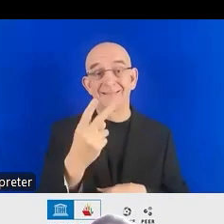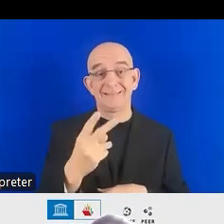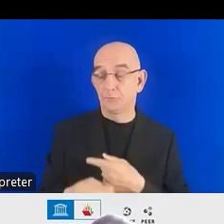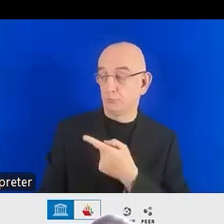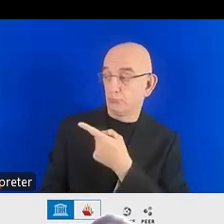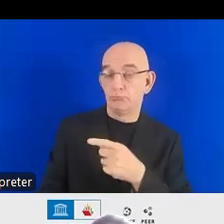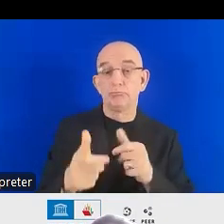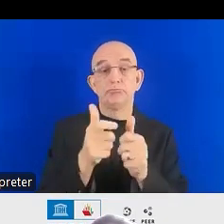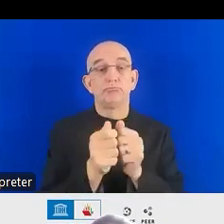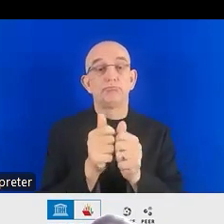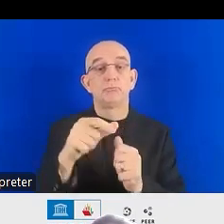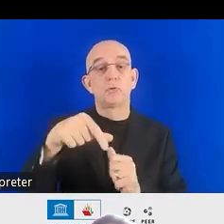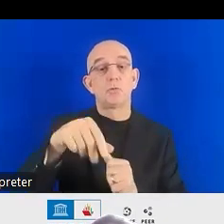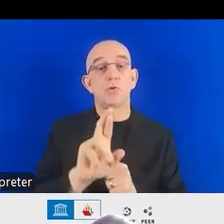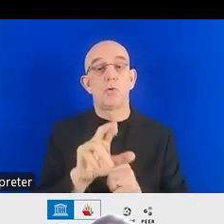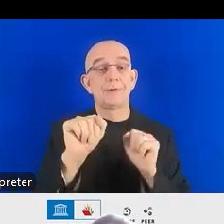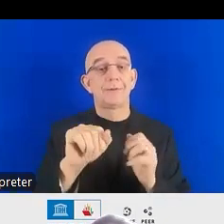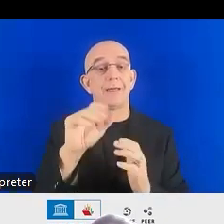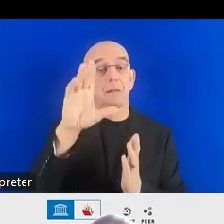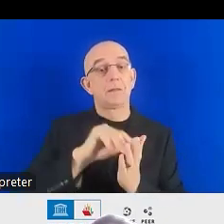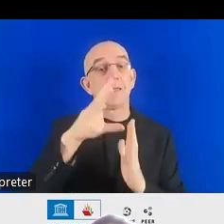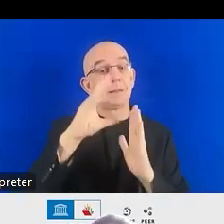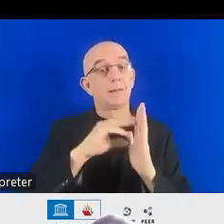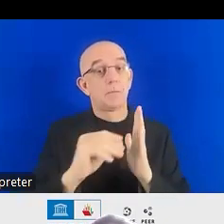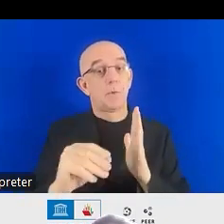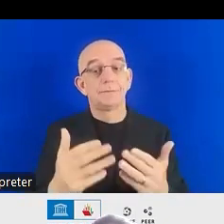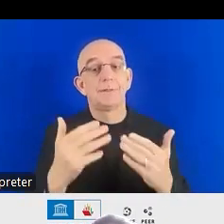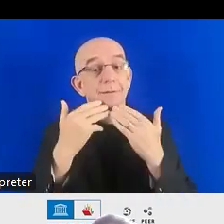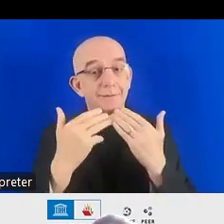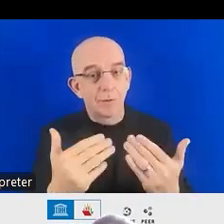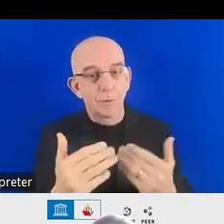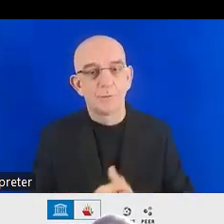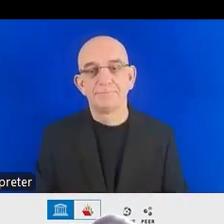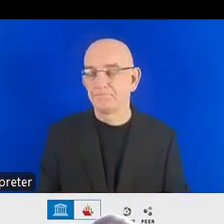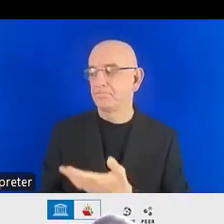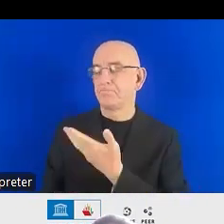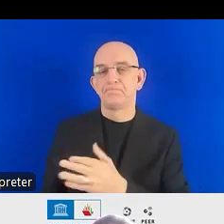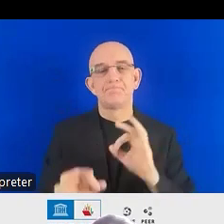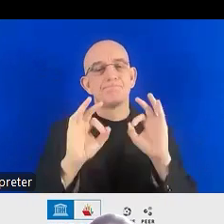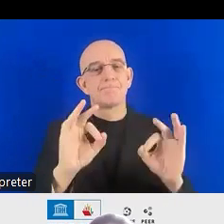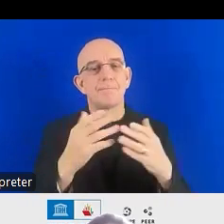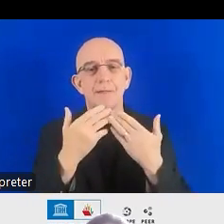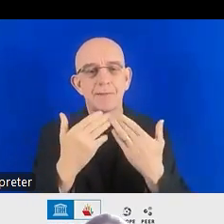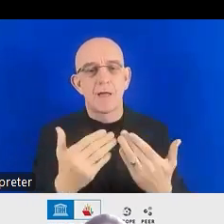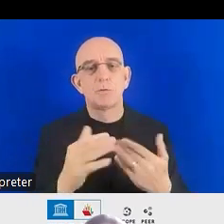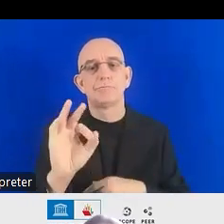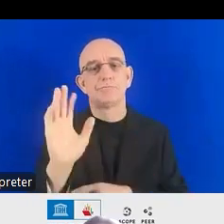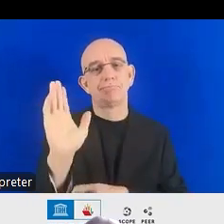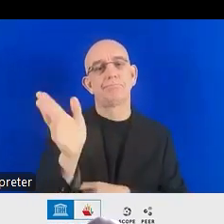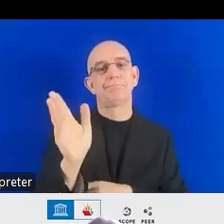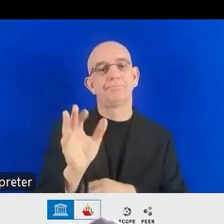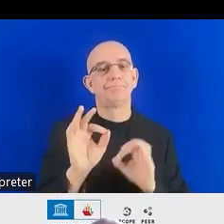Great, Anna, thank you so much. Great to see a QR code for the report. Very interesting. I